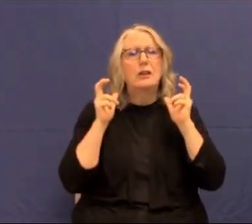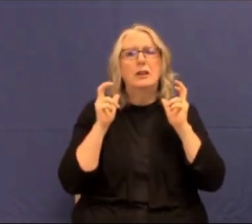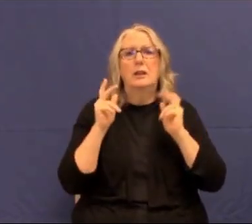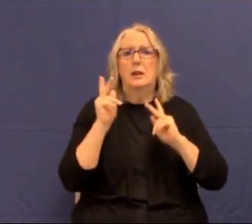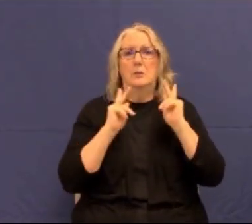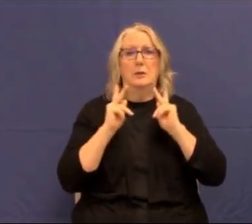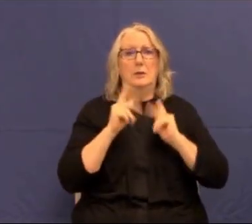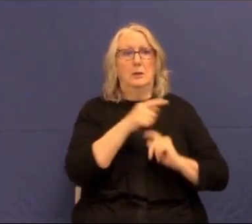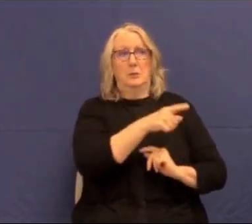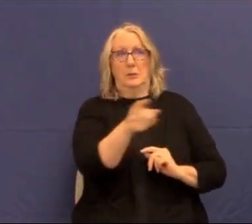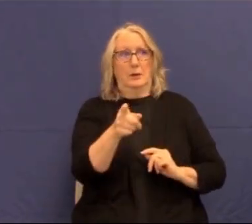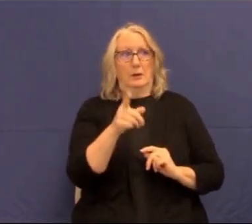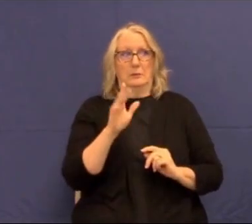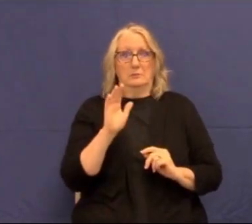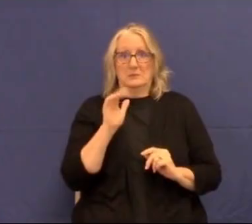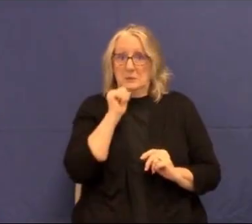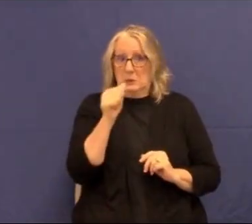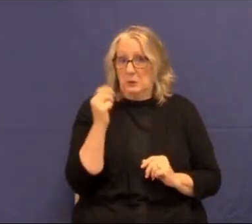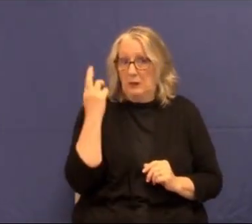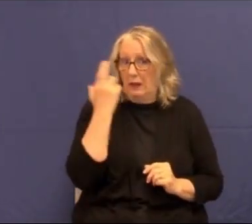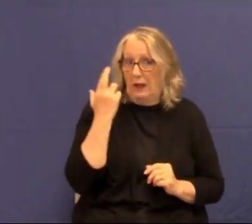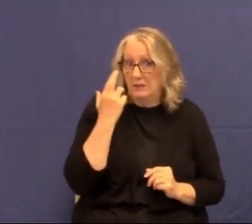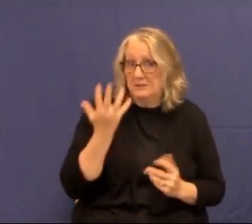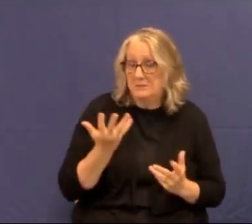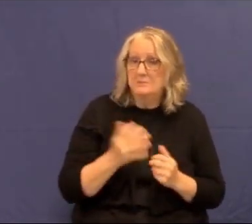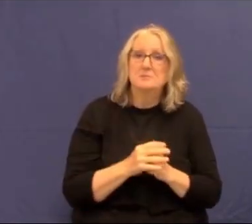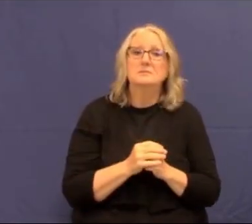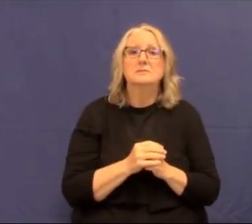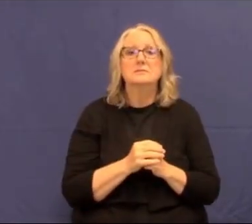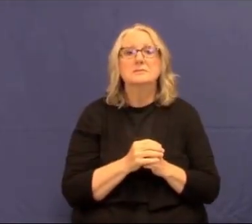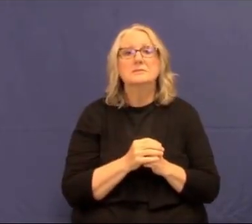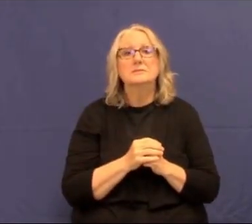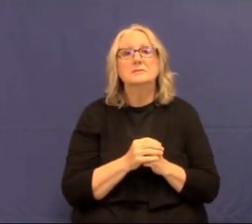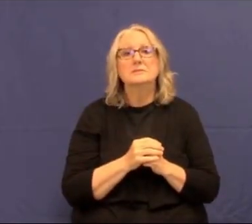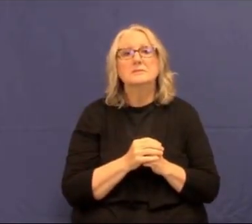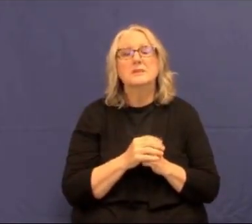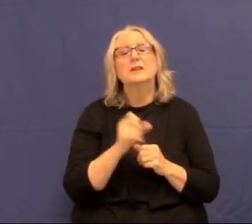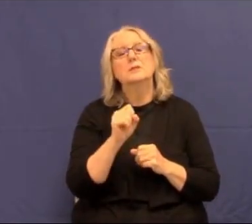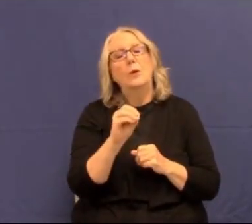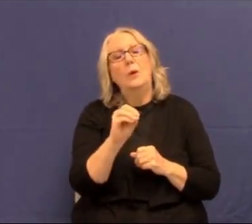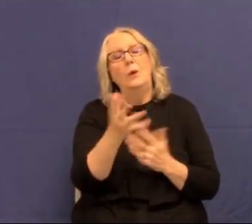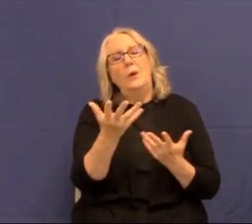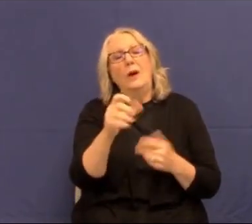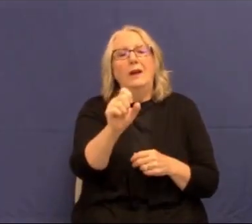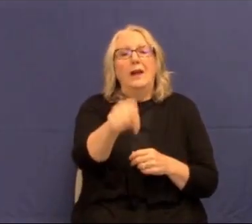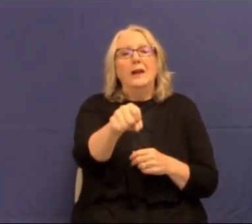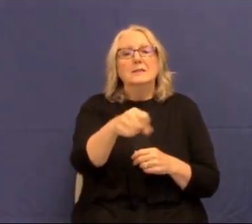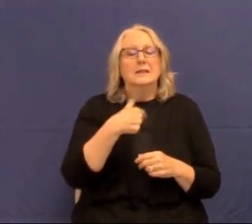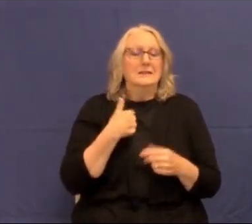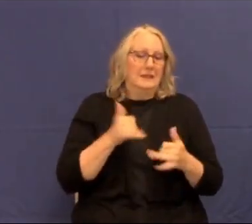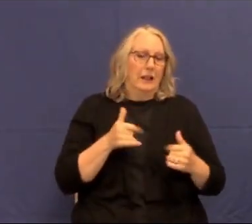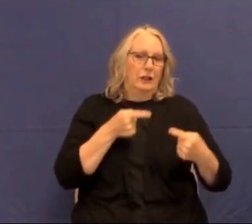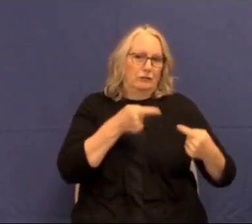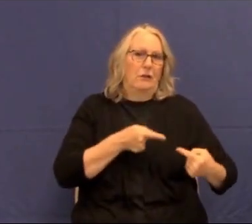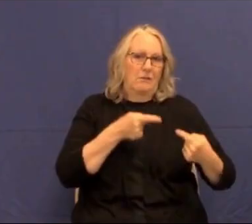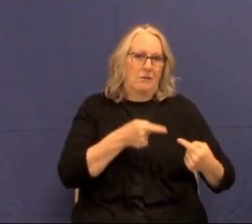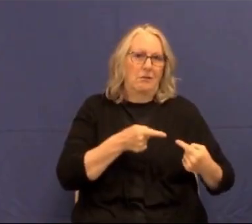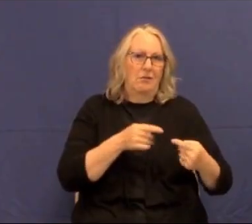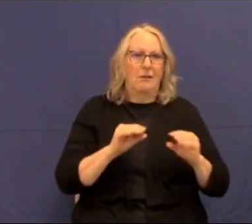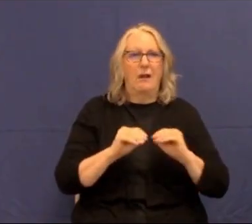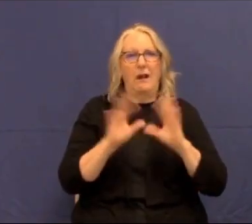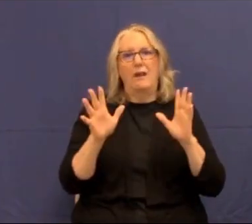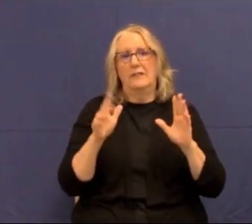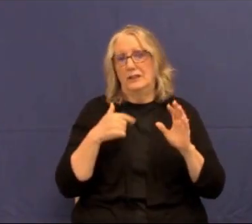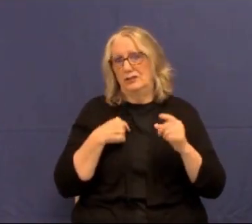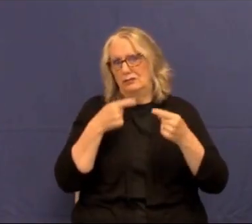that, people just don't realize. But yeah, and so I mean, with that being said, yes, I still